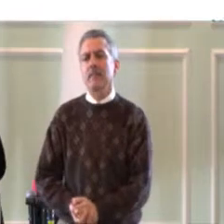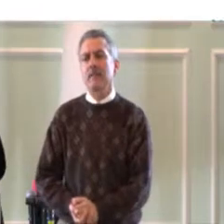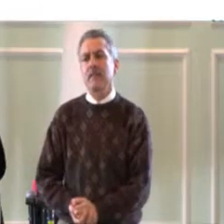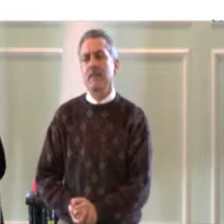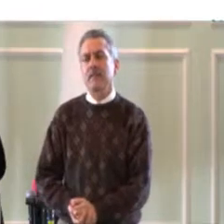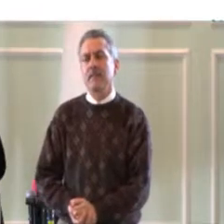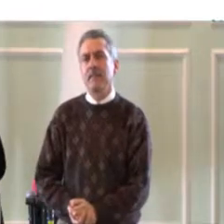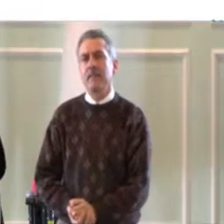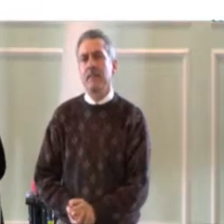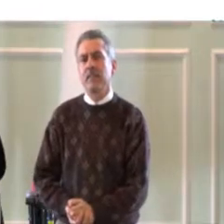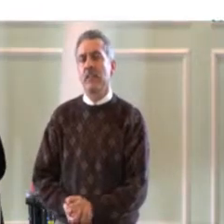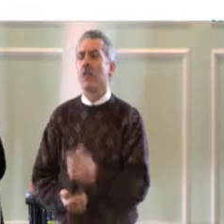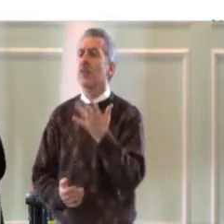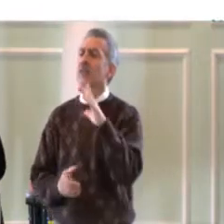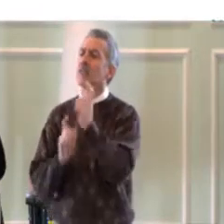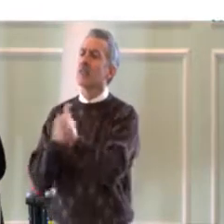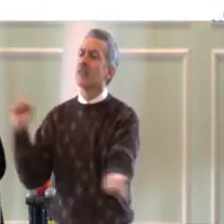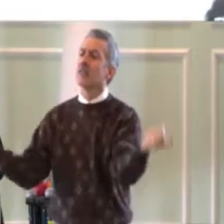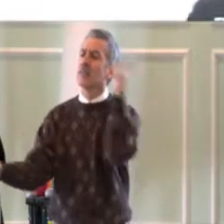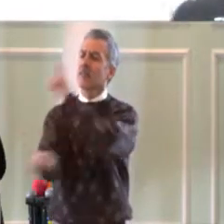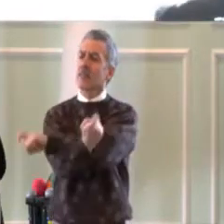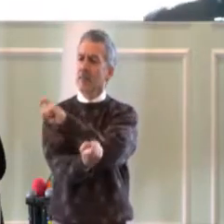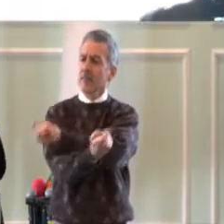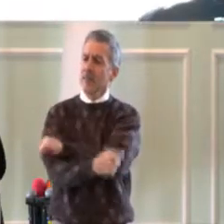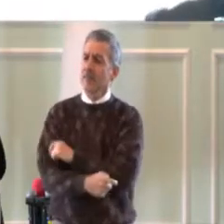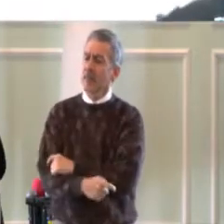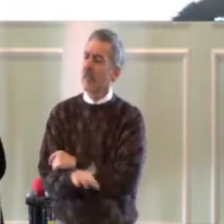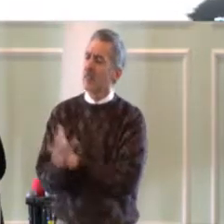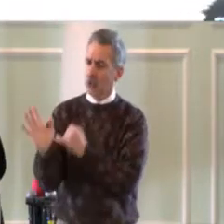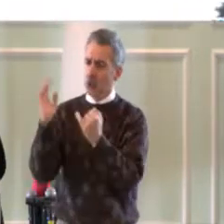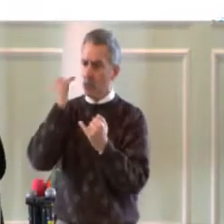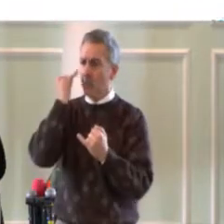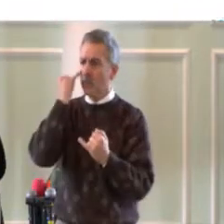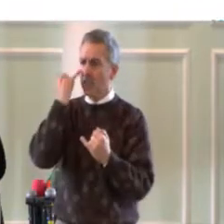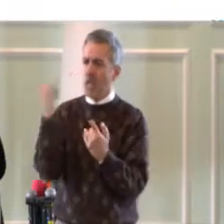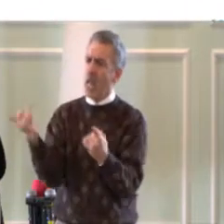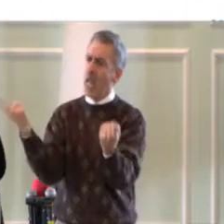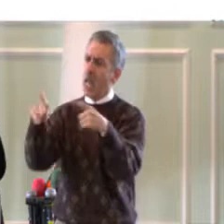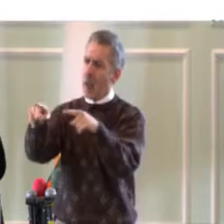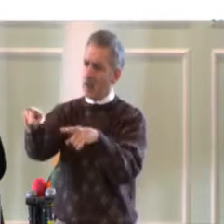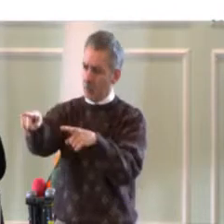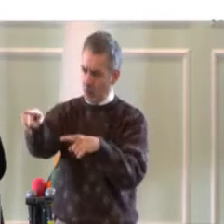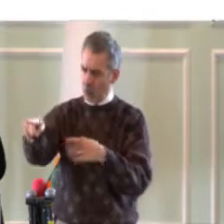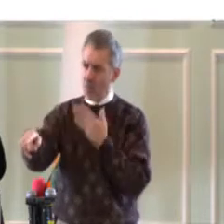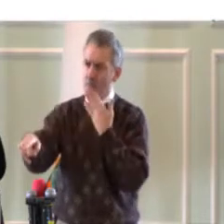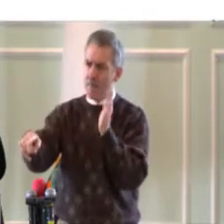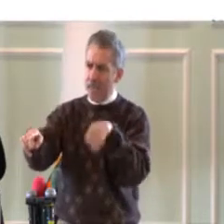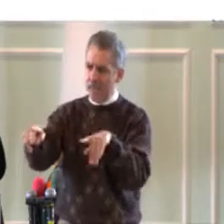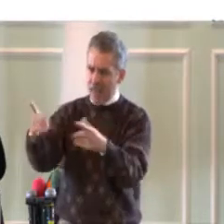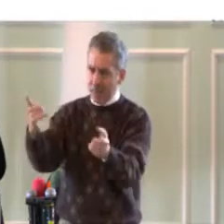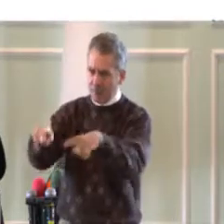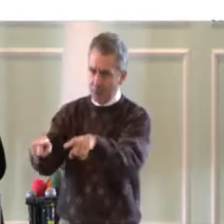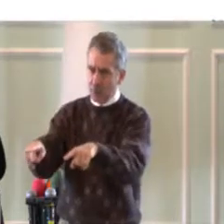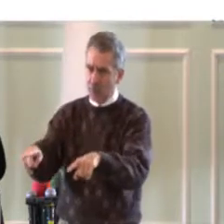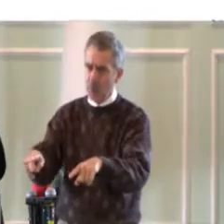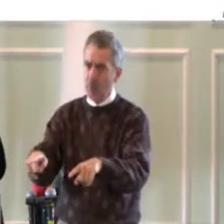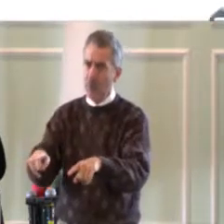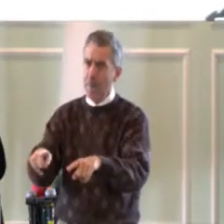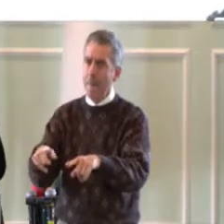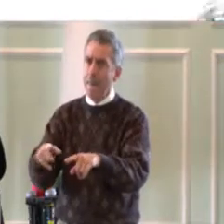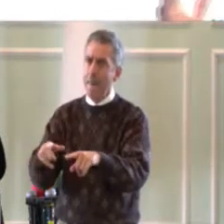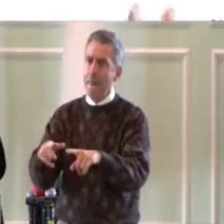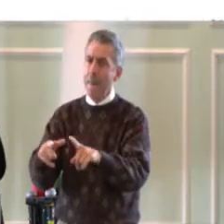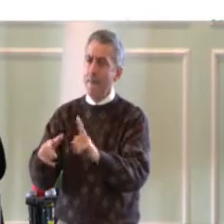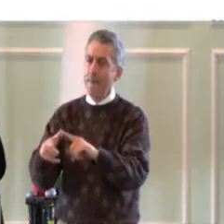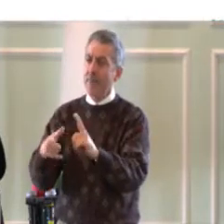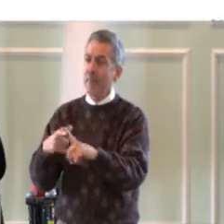bitter. Now, if something bad happens to you, if somebody does something to you, you know, the